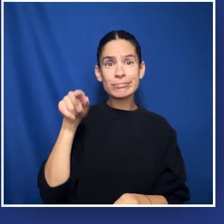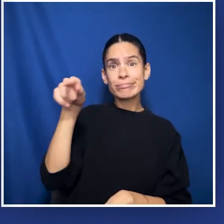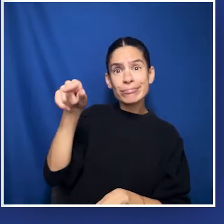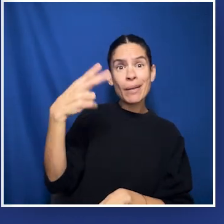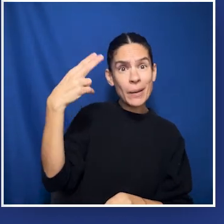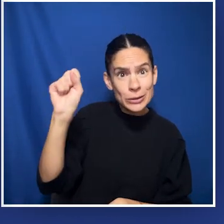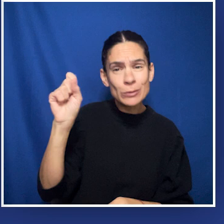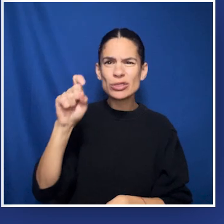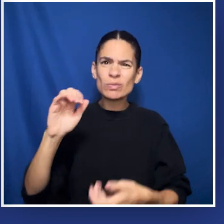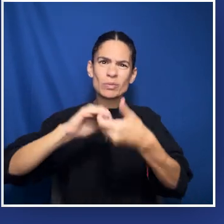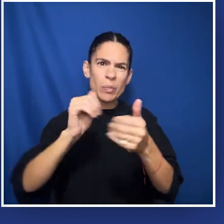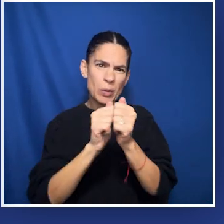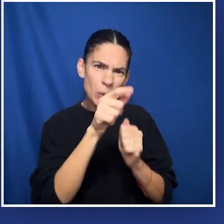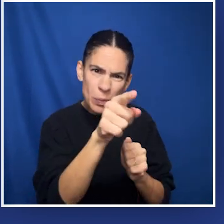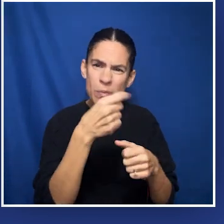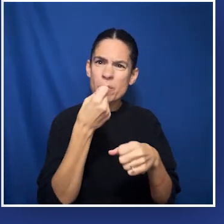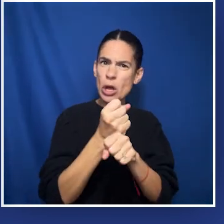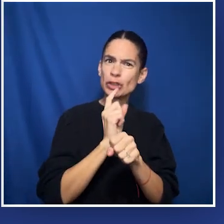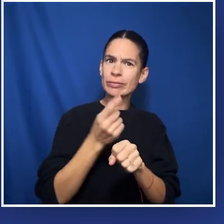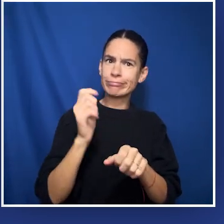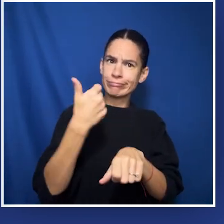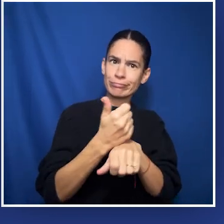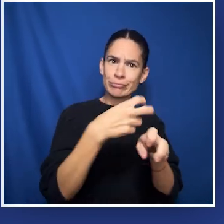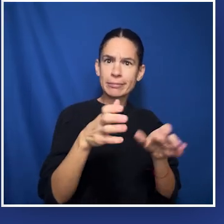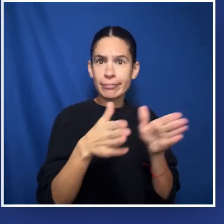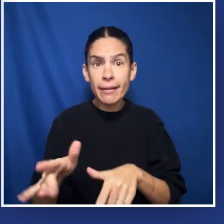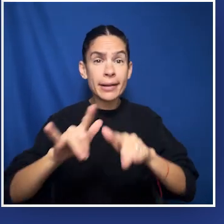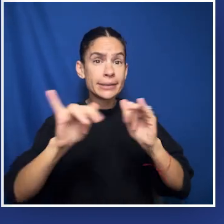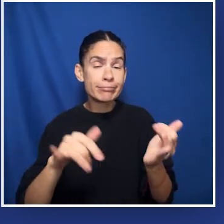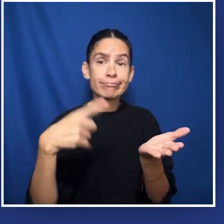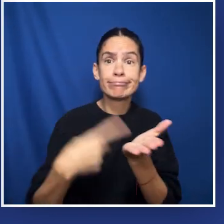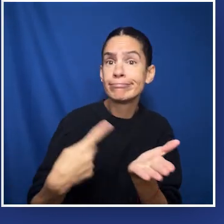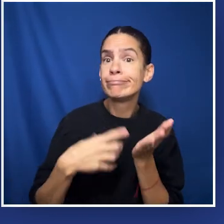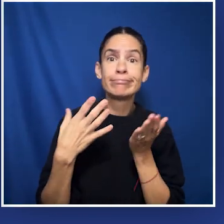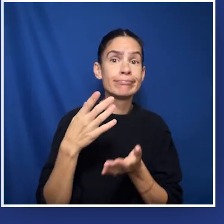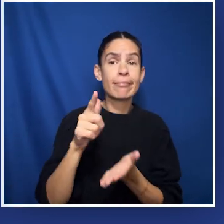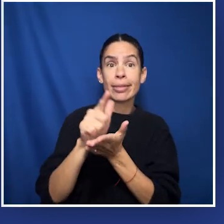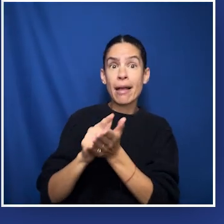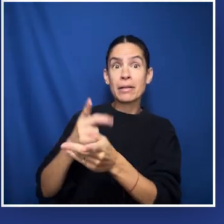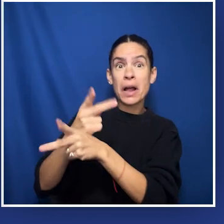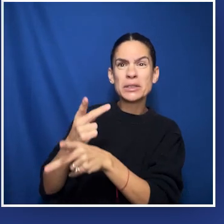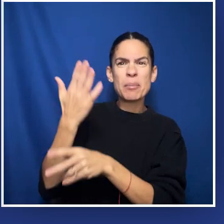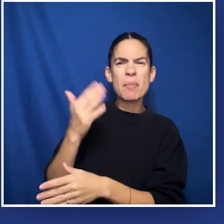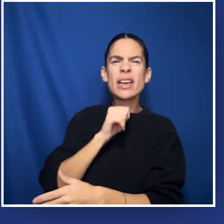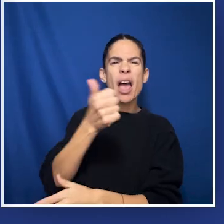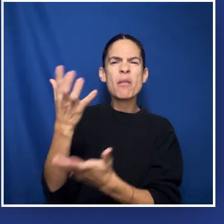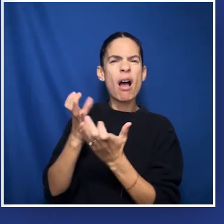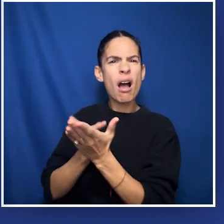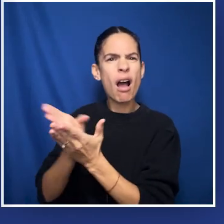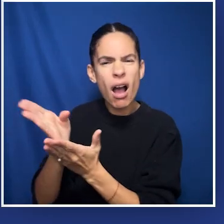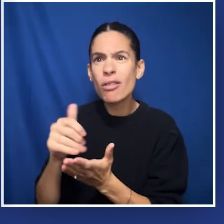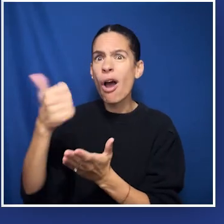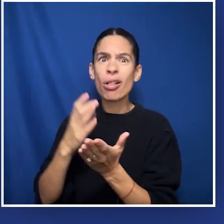you should be working with your school to make a transition plan. Around that time, there might also be discussions about guardianship. But this